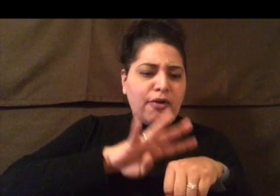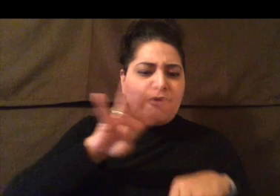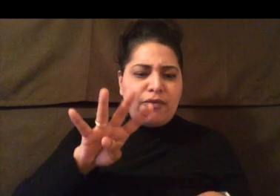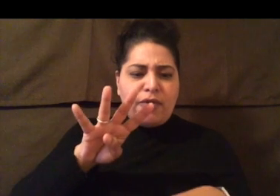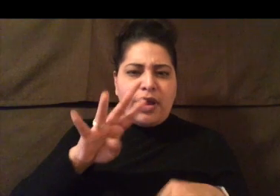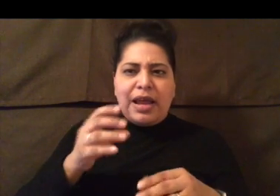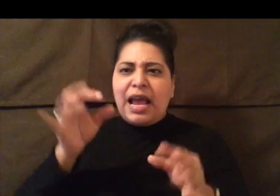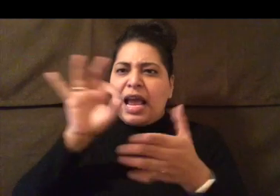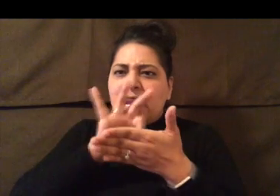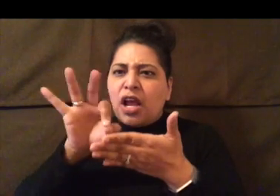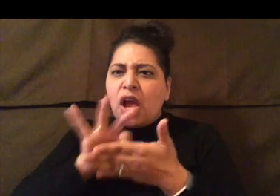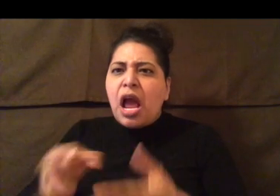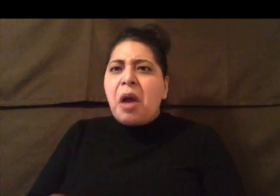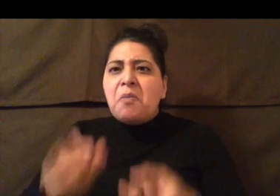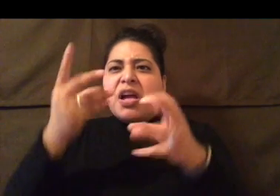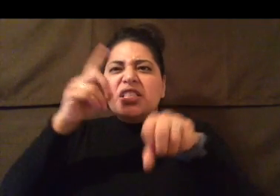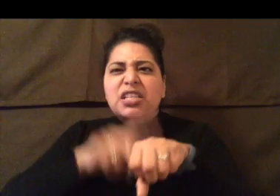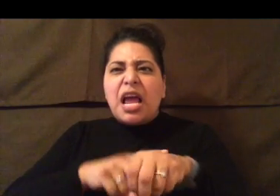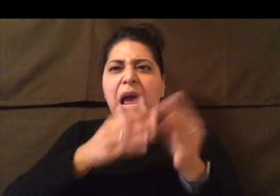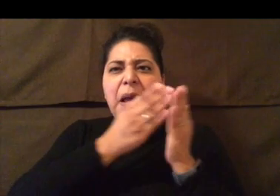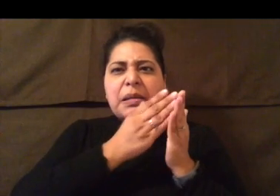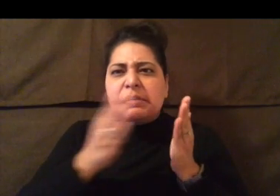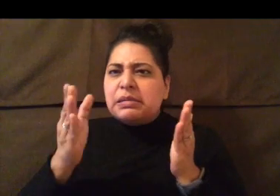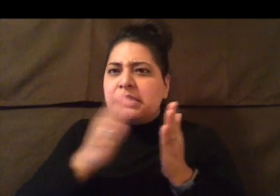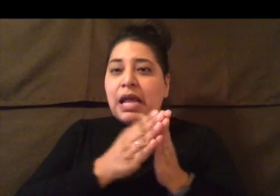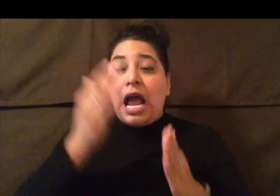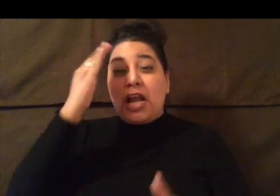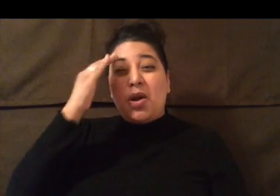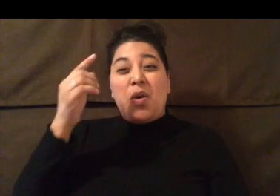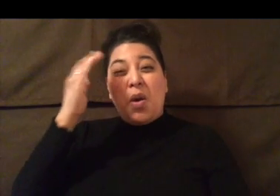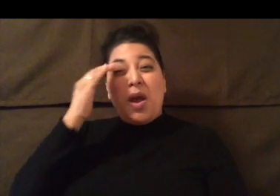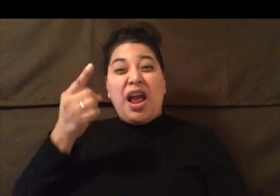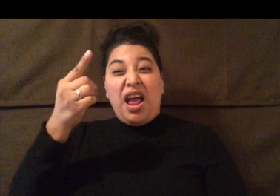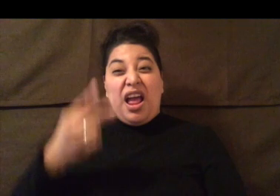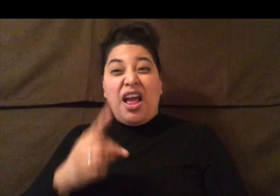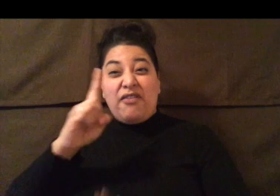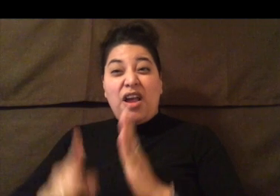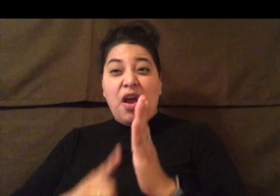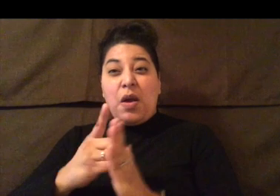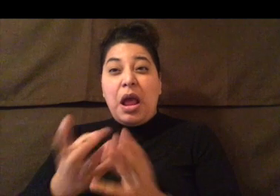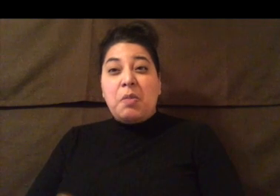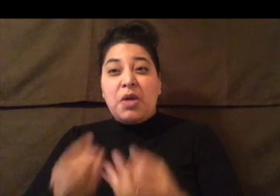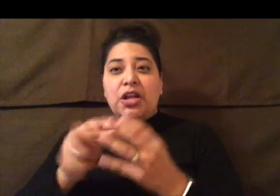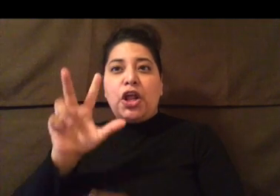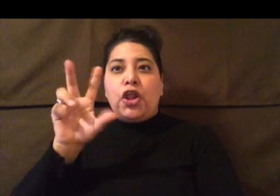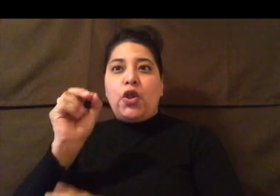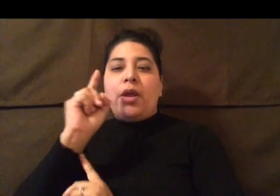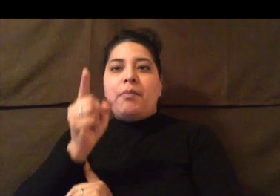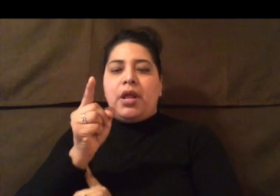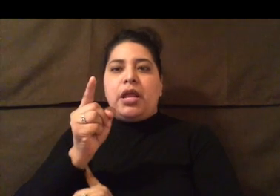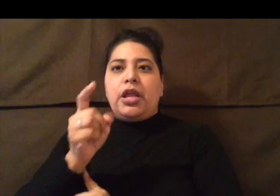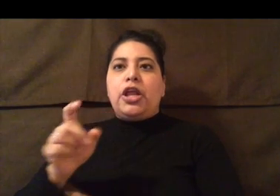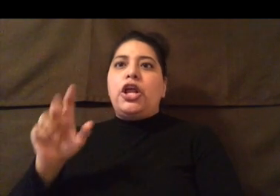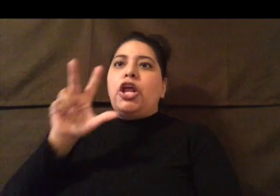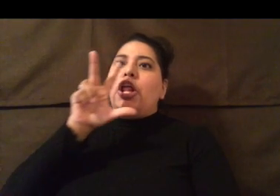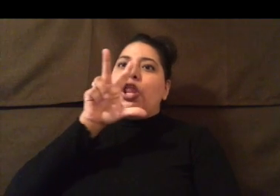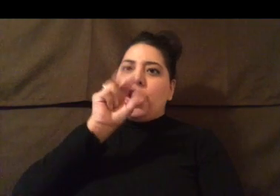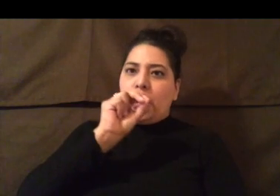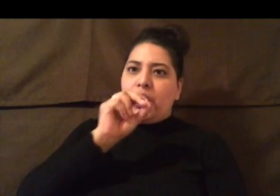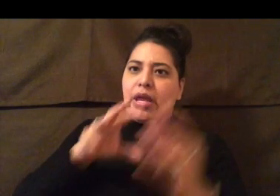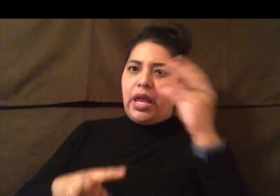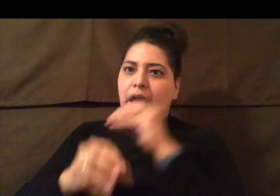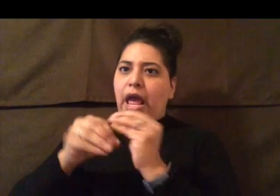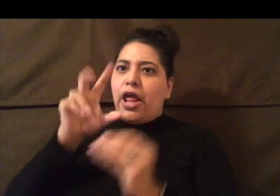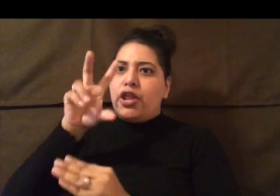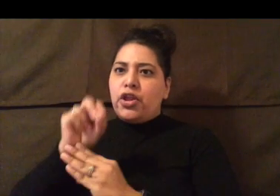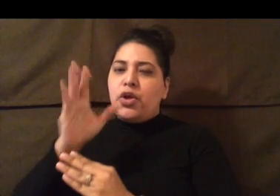o'clock. And let's count how many minutes have passed. Well, I know half of an hour is 30 minutes. So if I do 3:30 plus another 30,